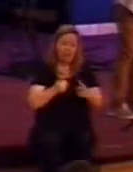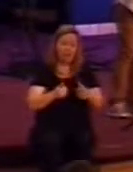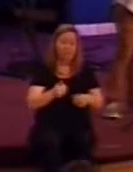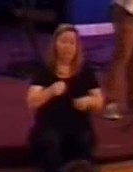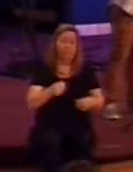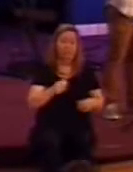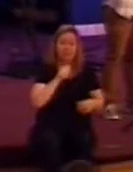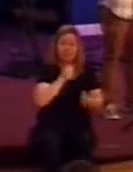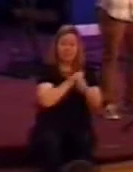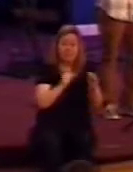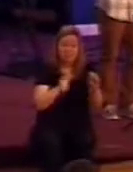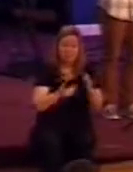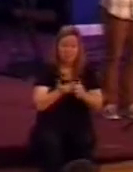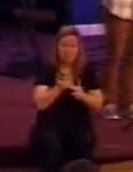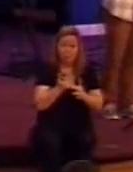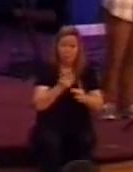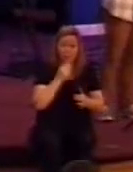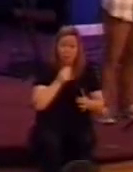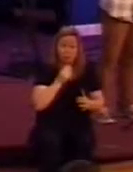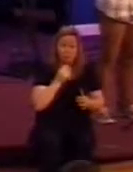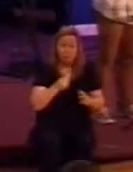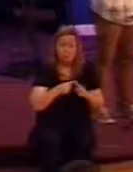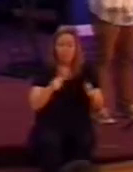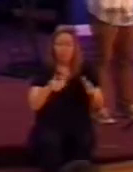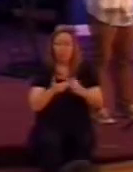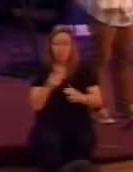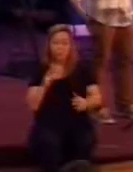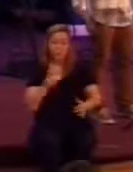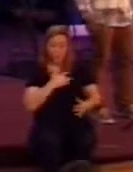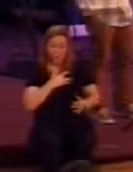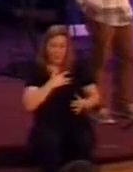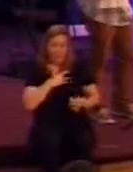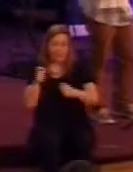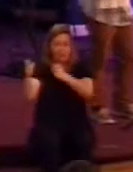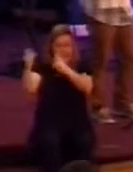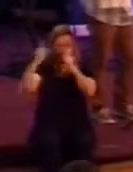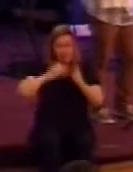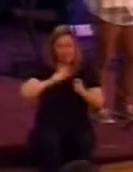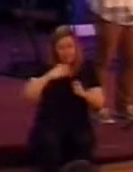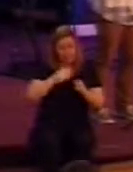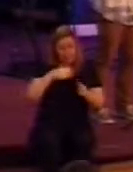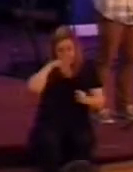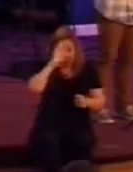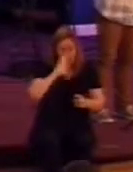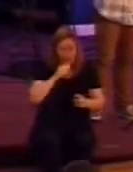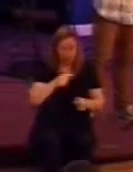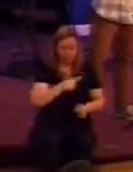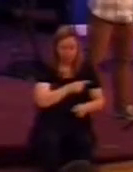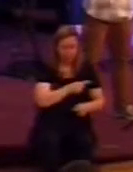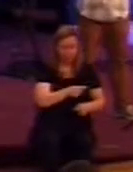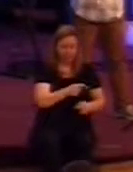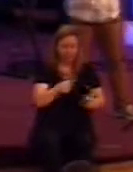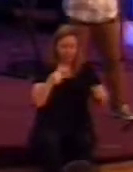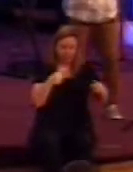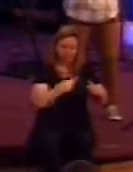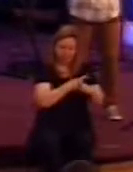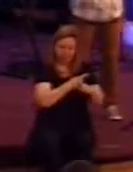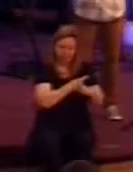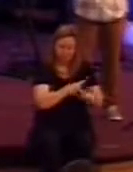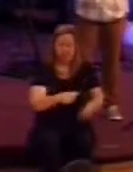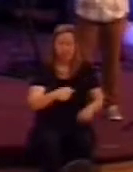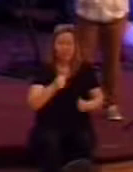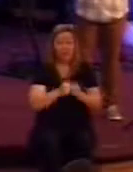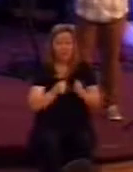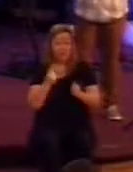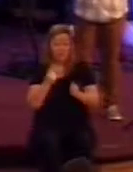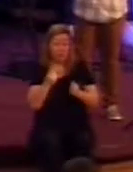race, being a Jew, it's salvation by grace, being a gift from God. And so they have this contention, but Paul basically tells them this: